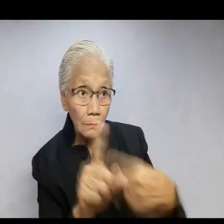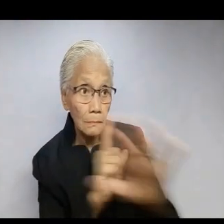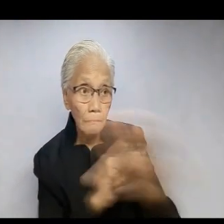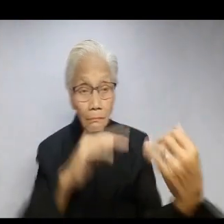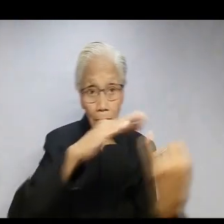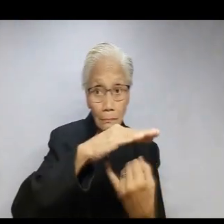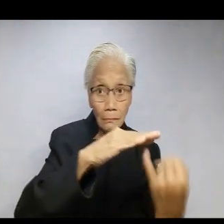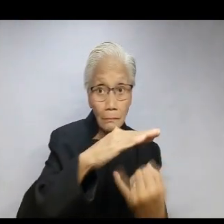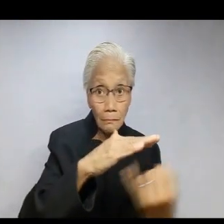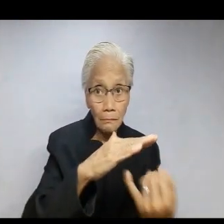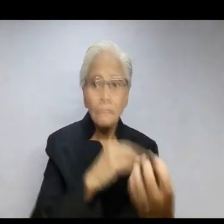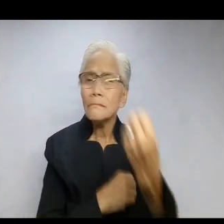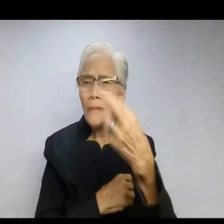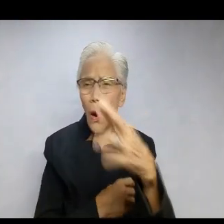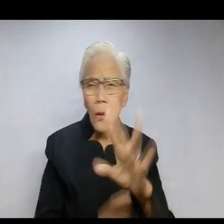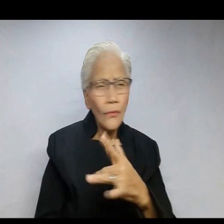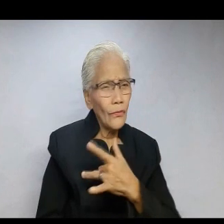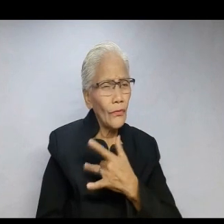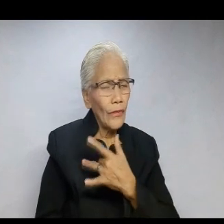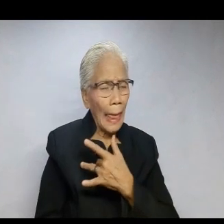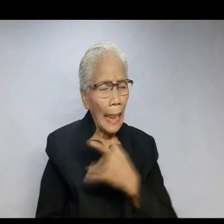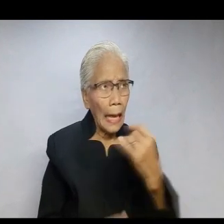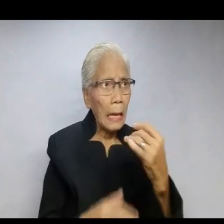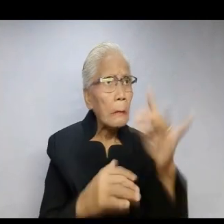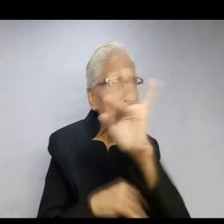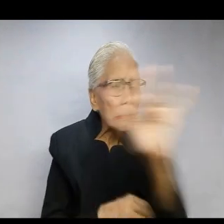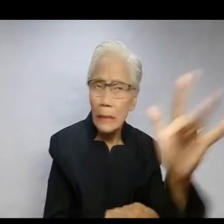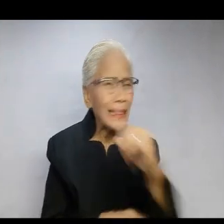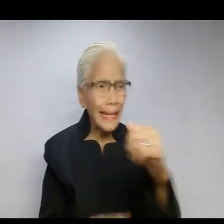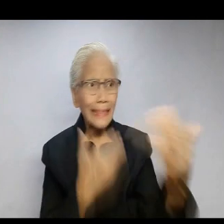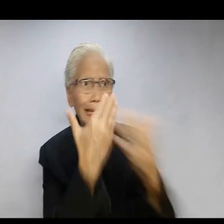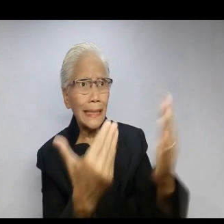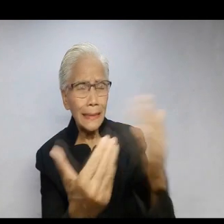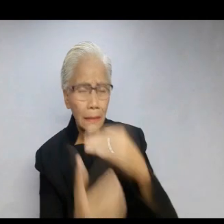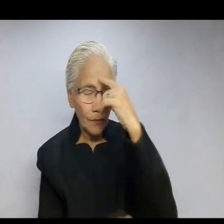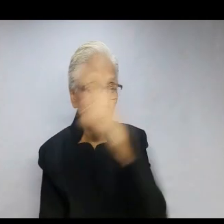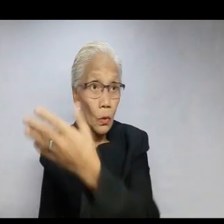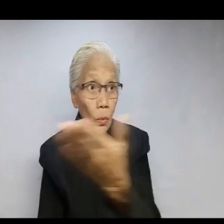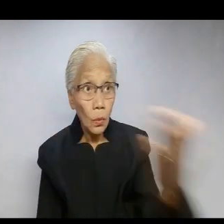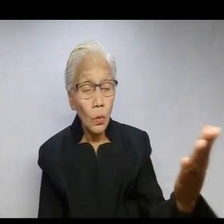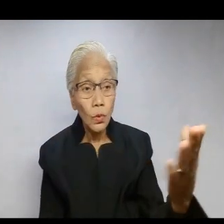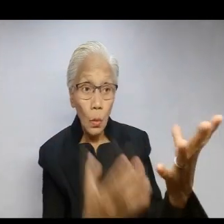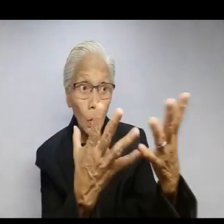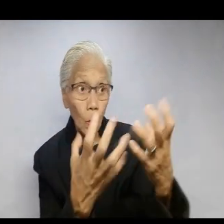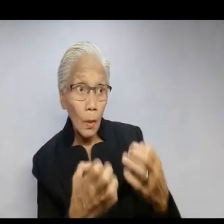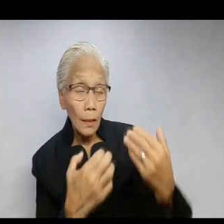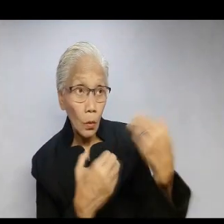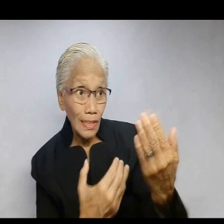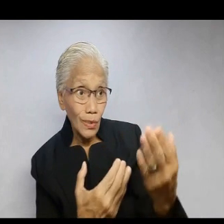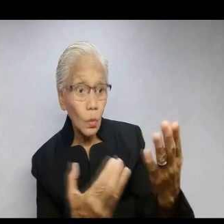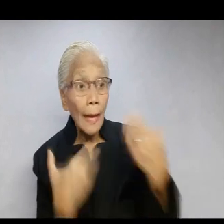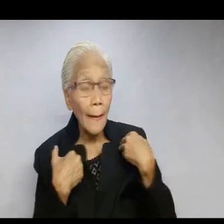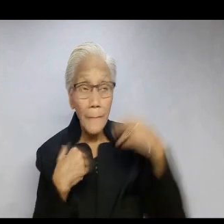escape from your isolation or feeling of emptiness. This is not easy, of course, for those who